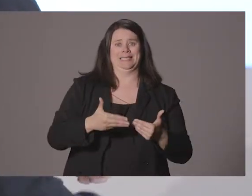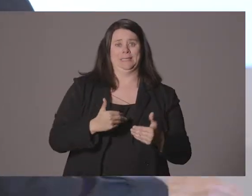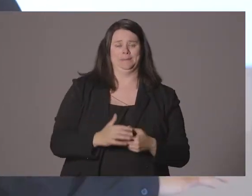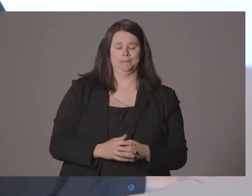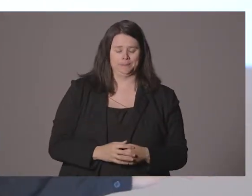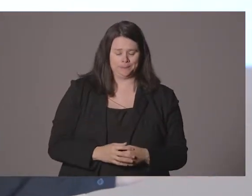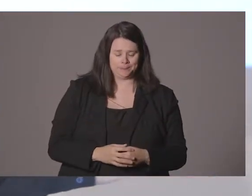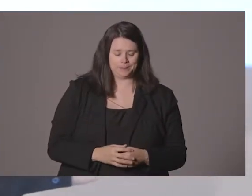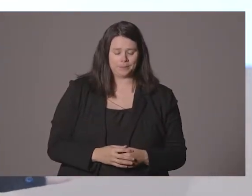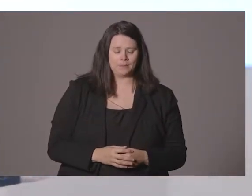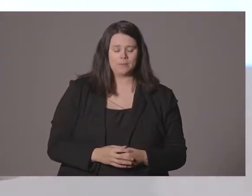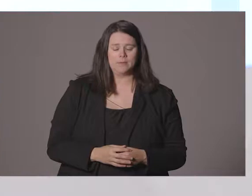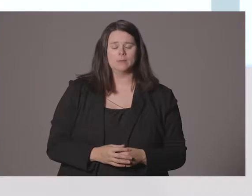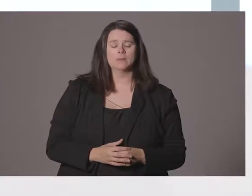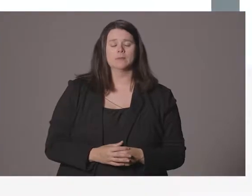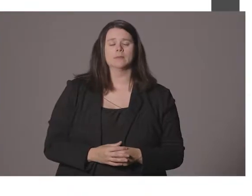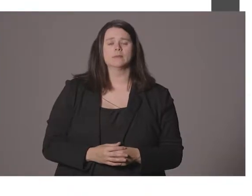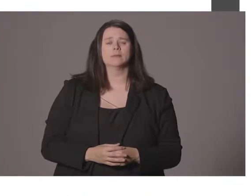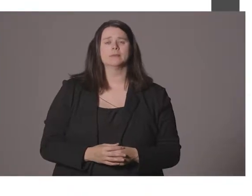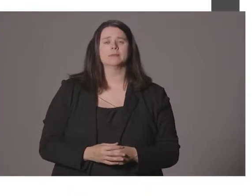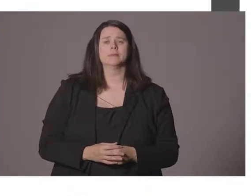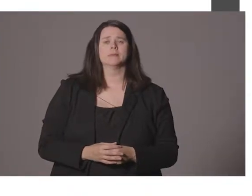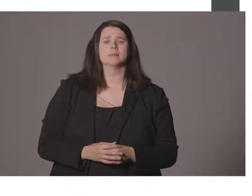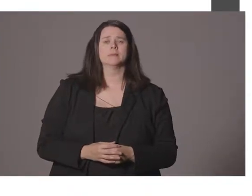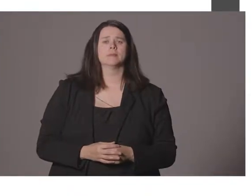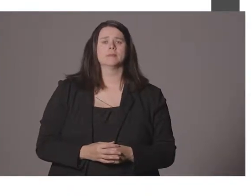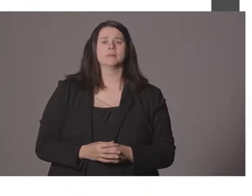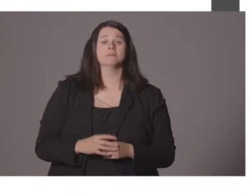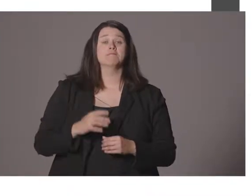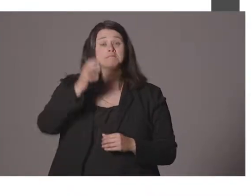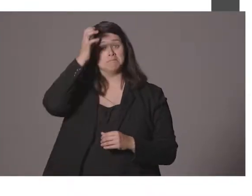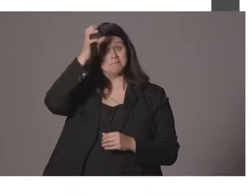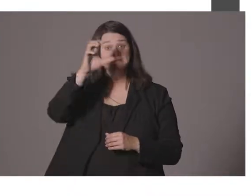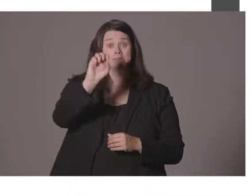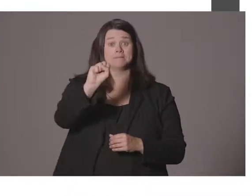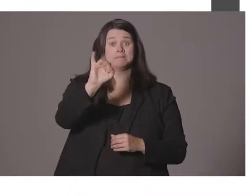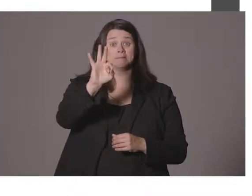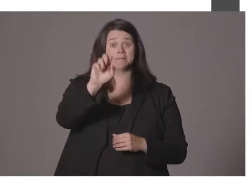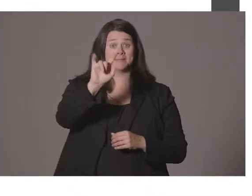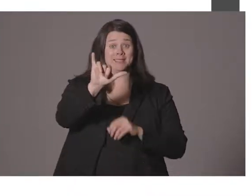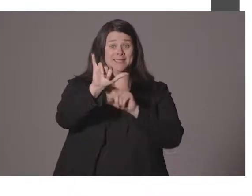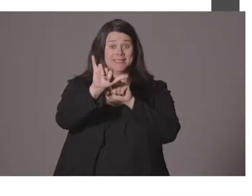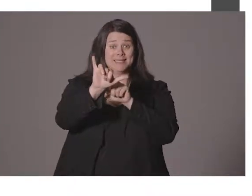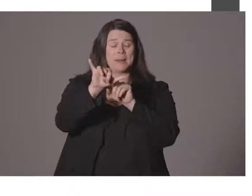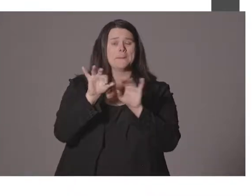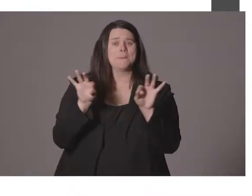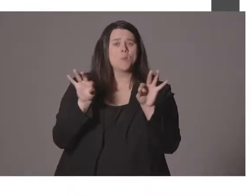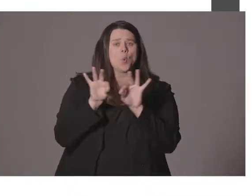Speaking of safety, it is important to create